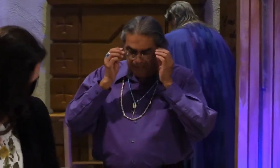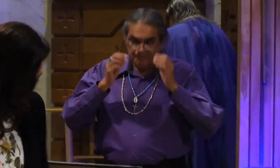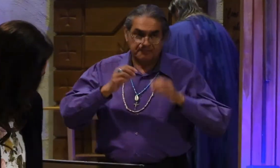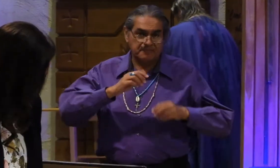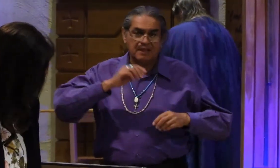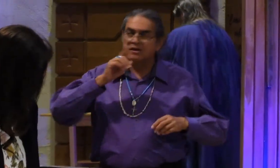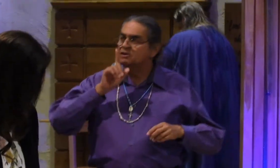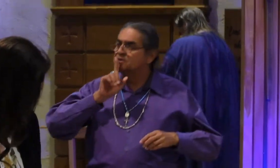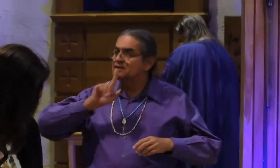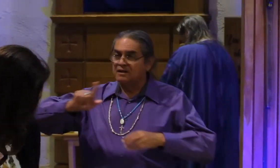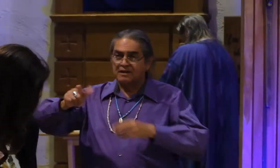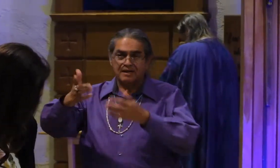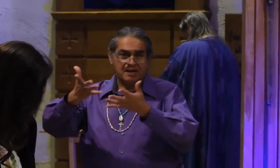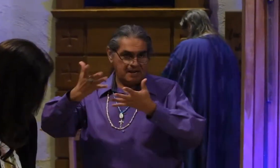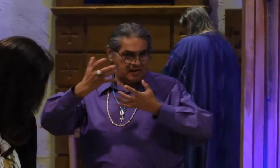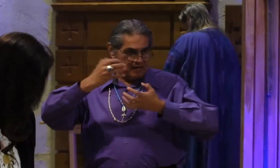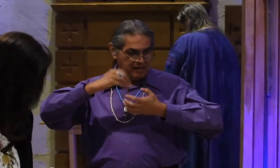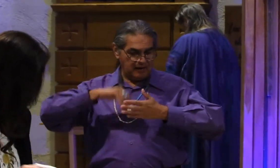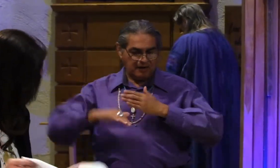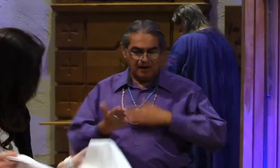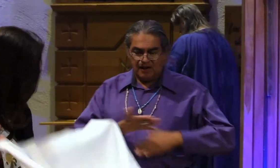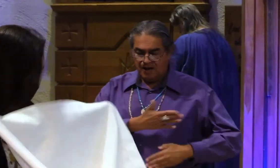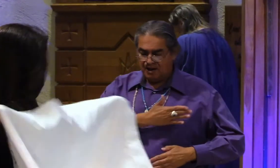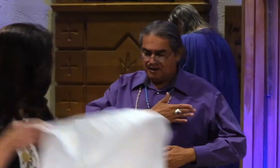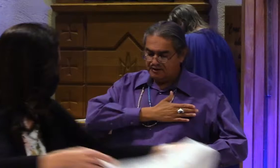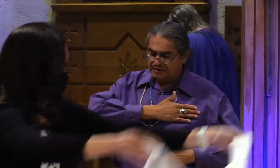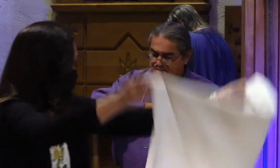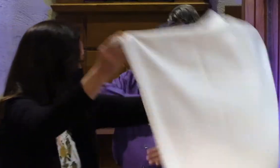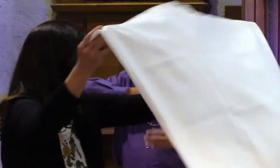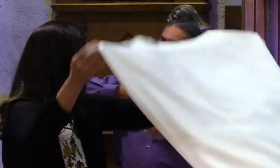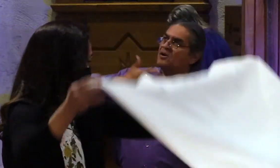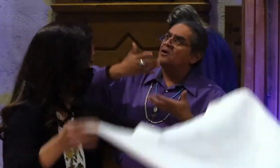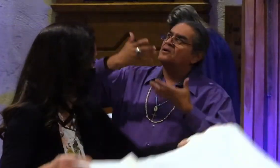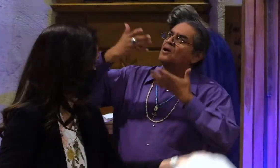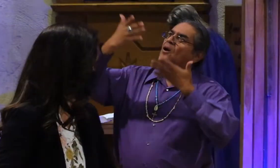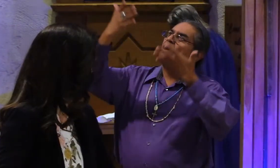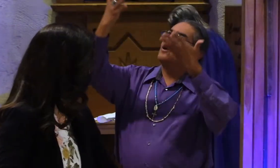There is a longing in our hearts, oh.